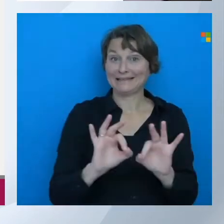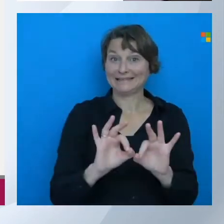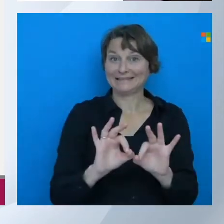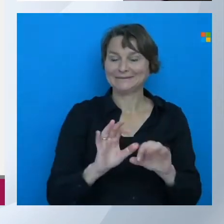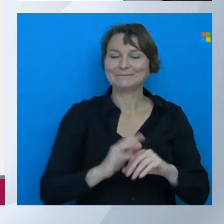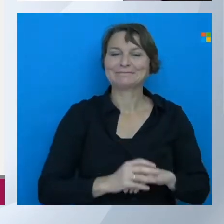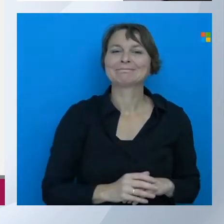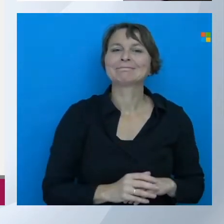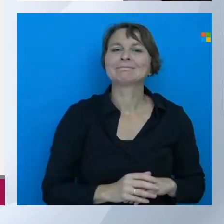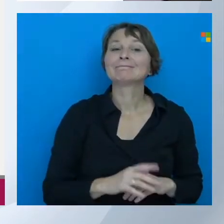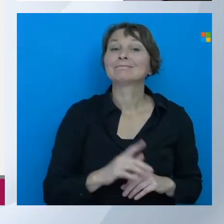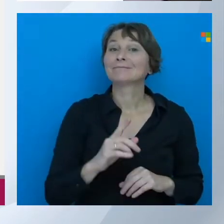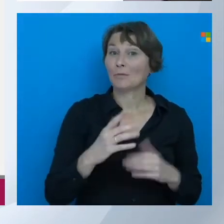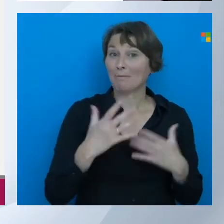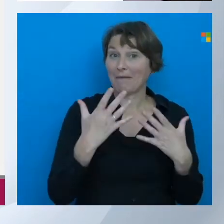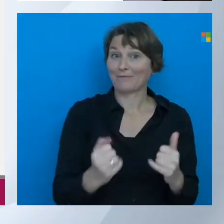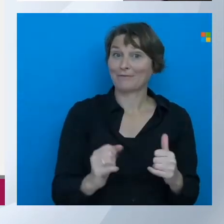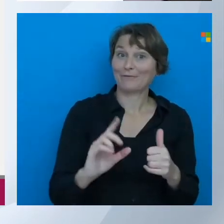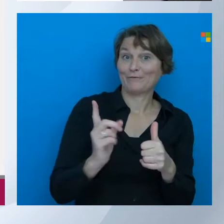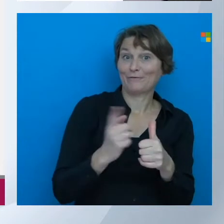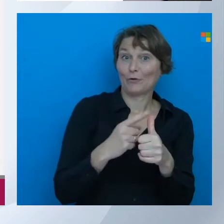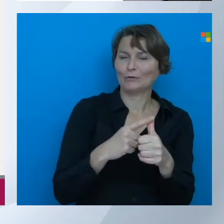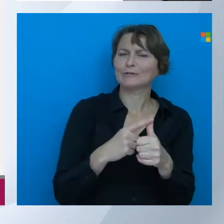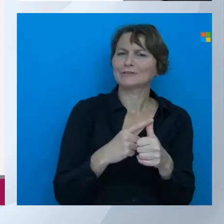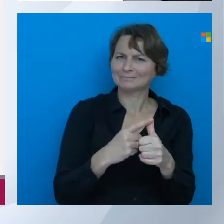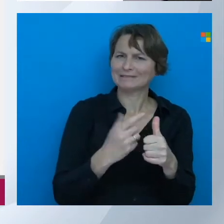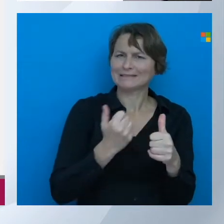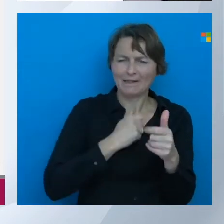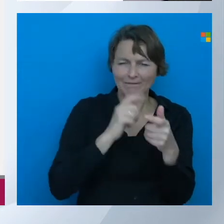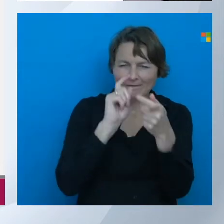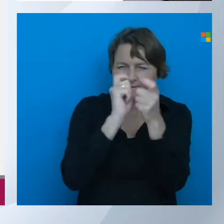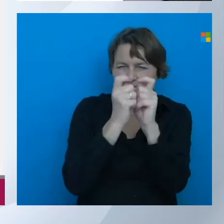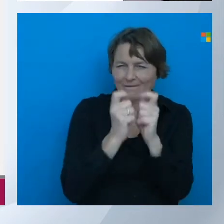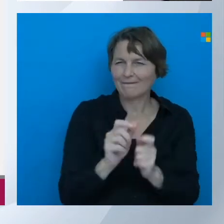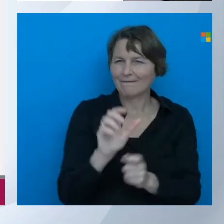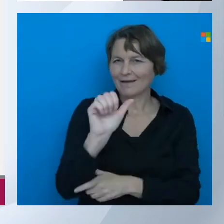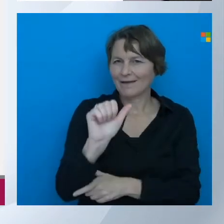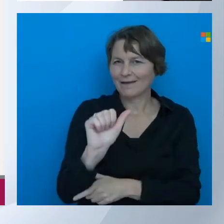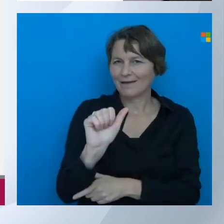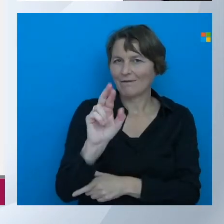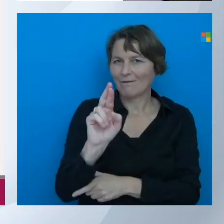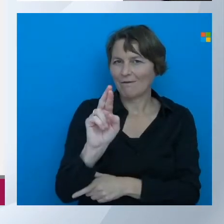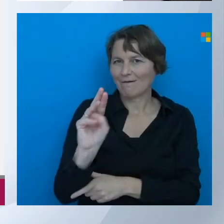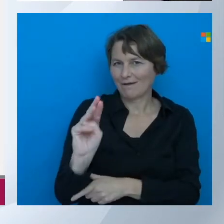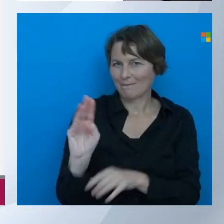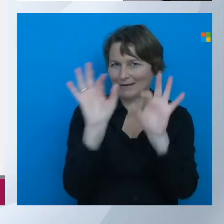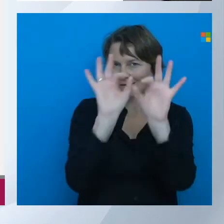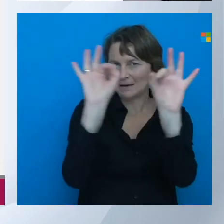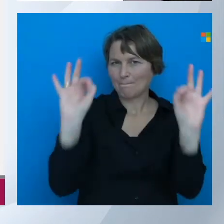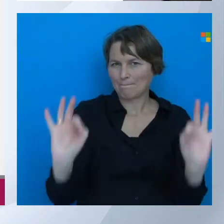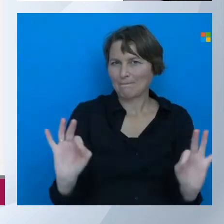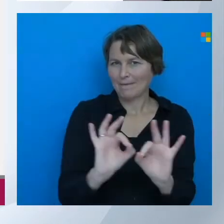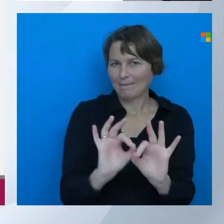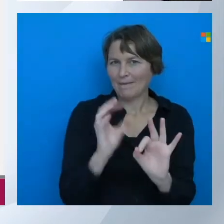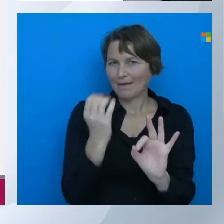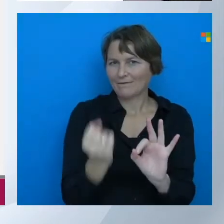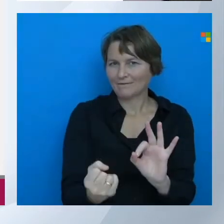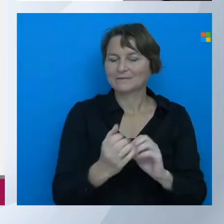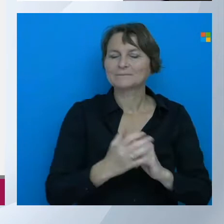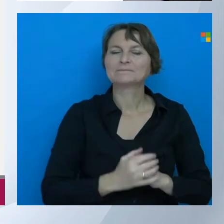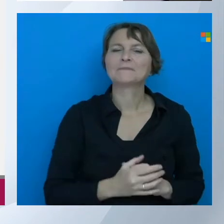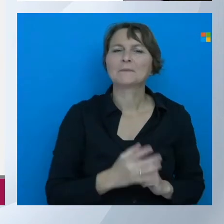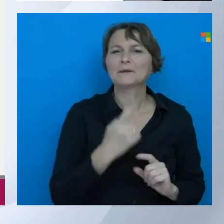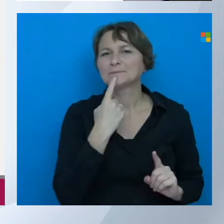first customized ARM template, I wanted to figure out what the best way is